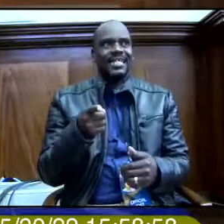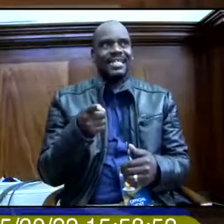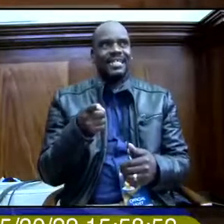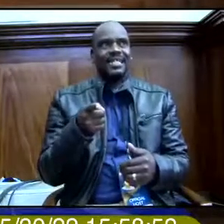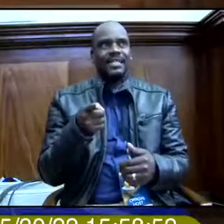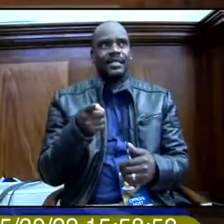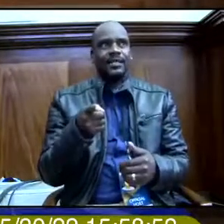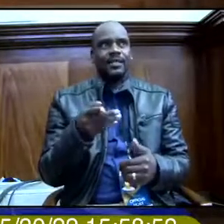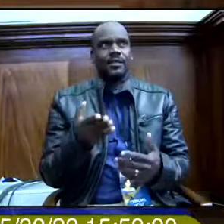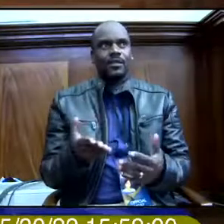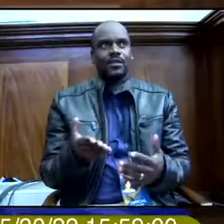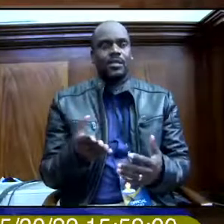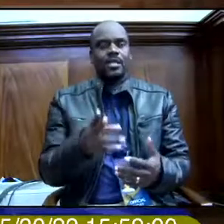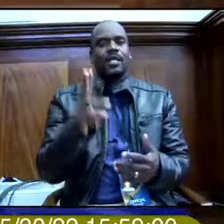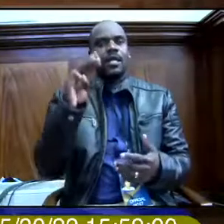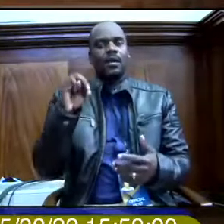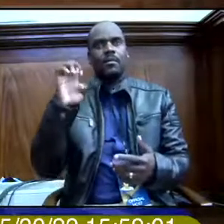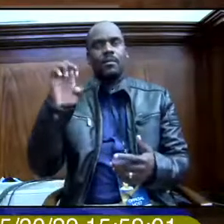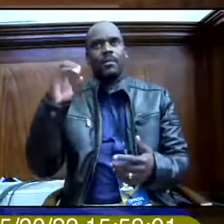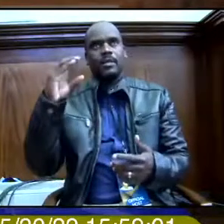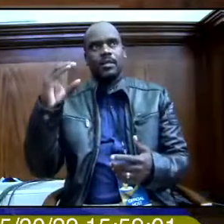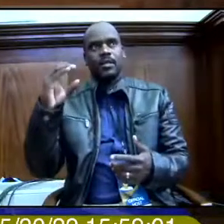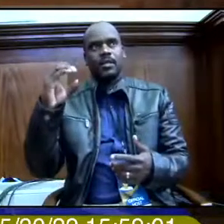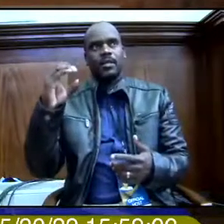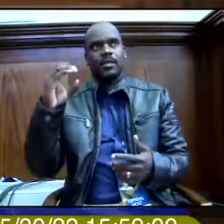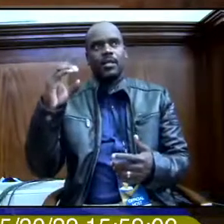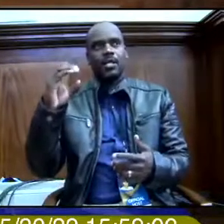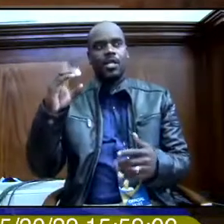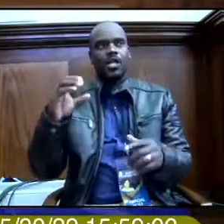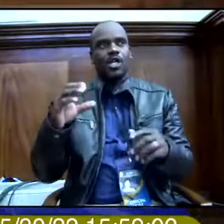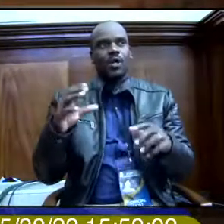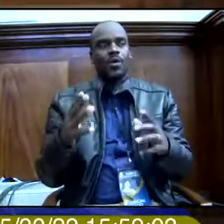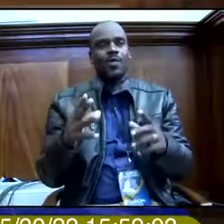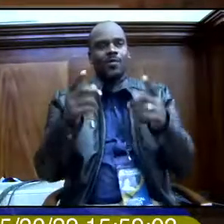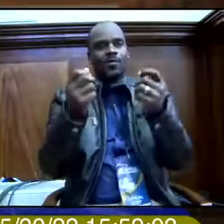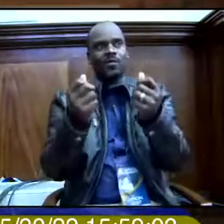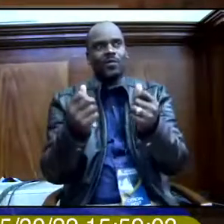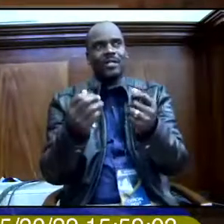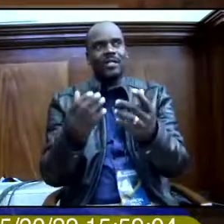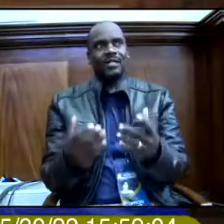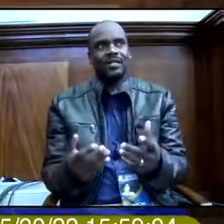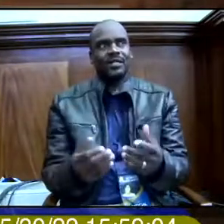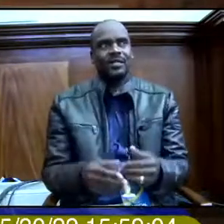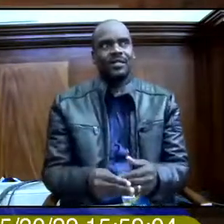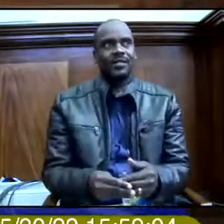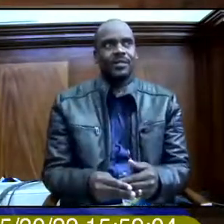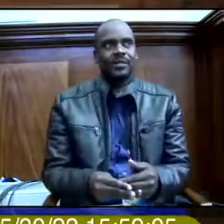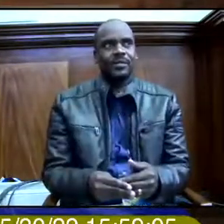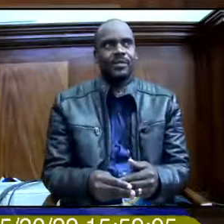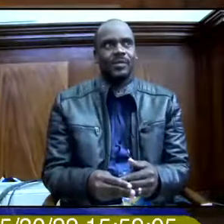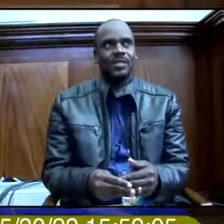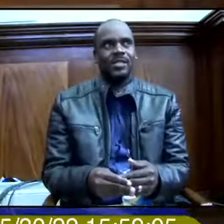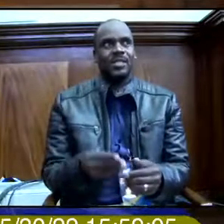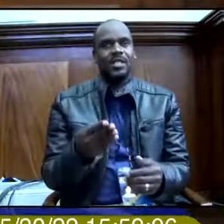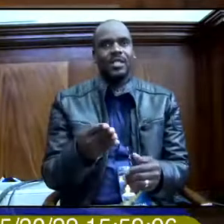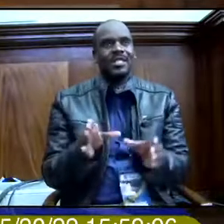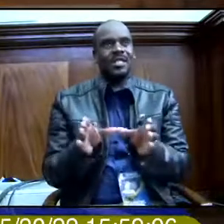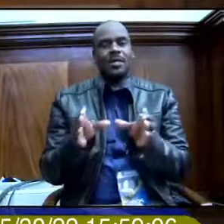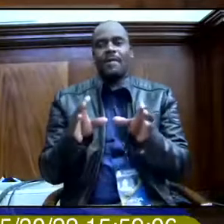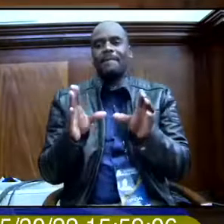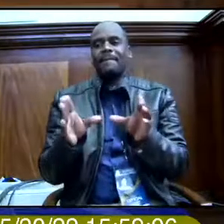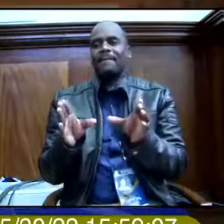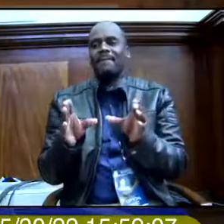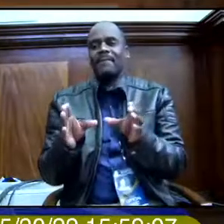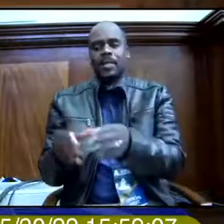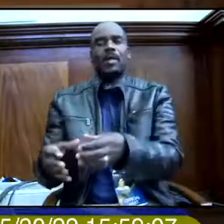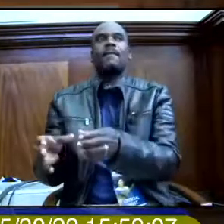the embassy of at emission of finance alluded to that fact that a company has to move because